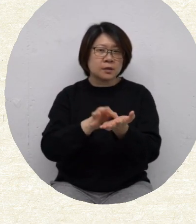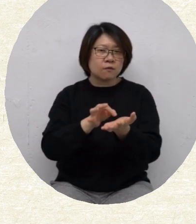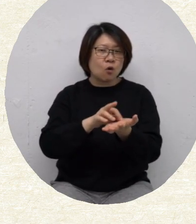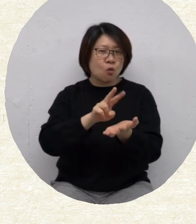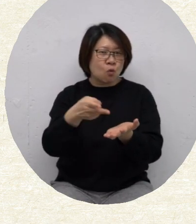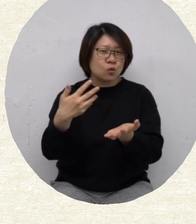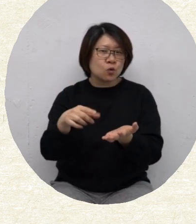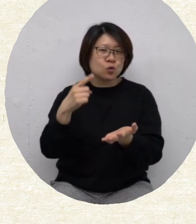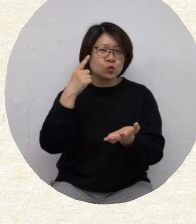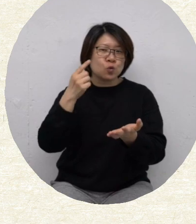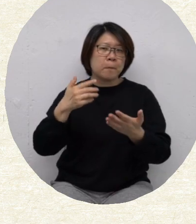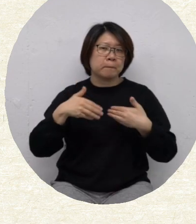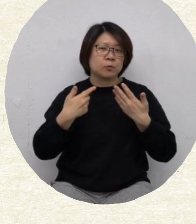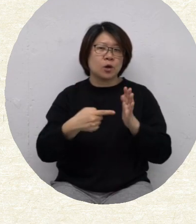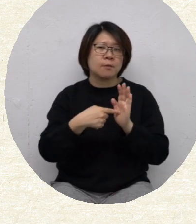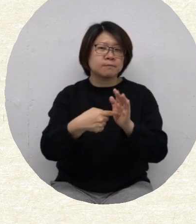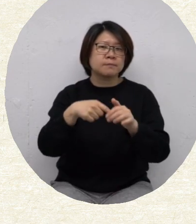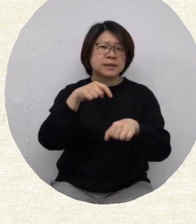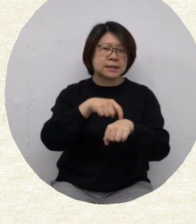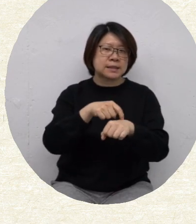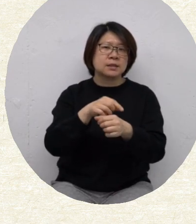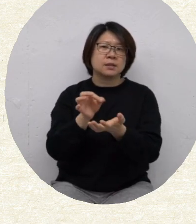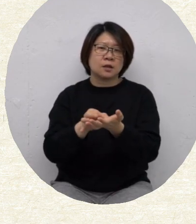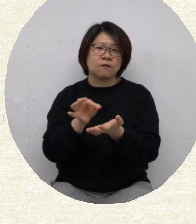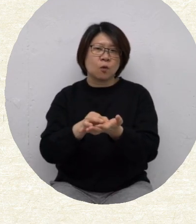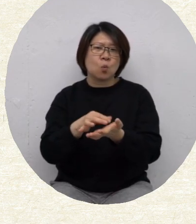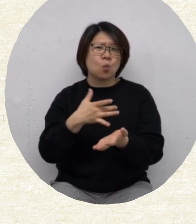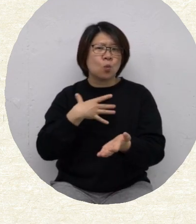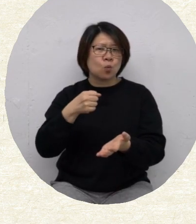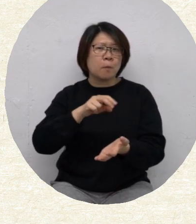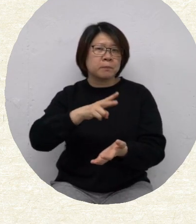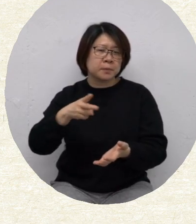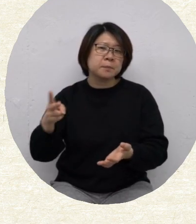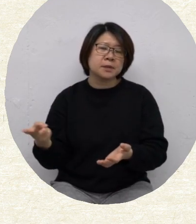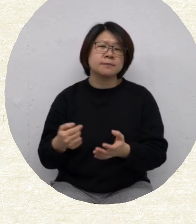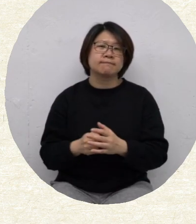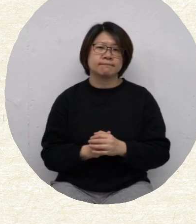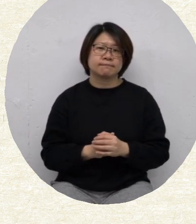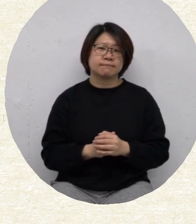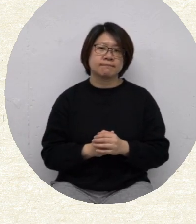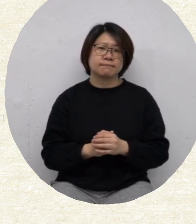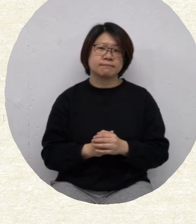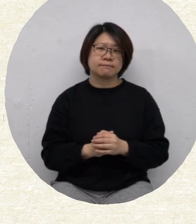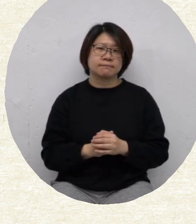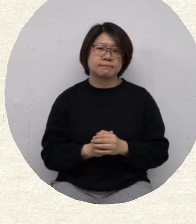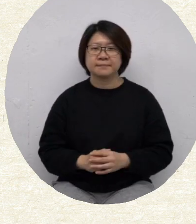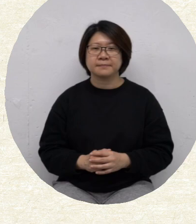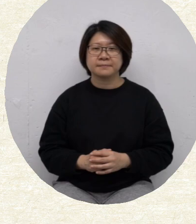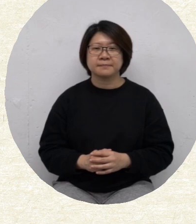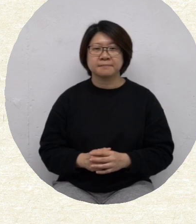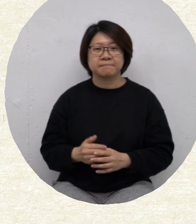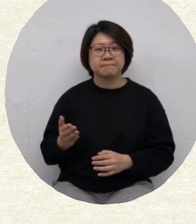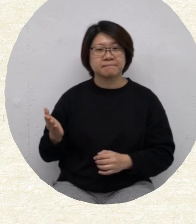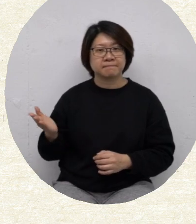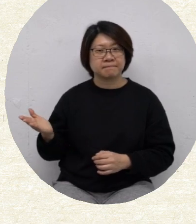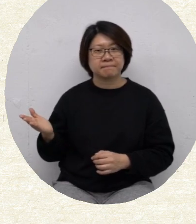And this is one of the pieces from the cast glass process that I showed you